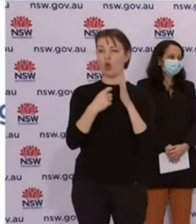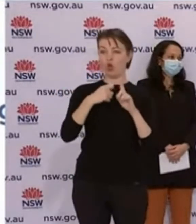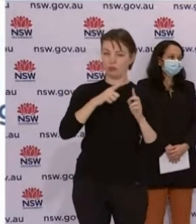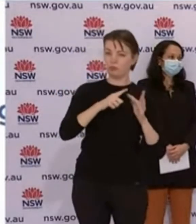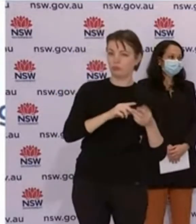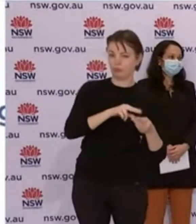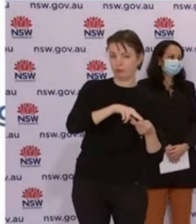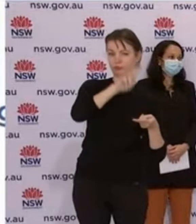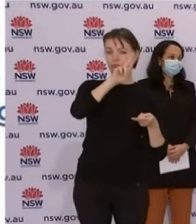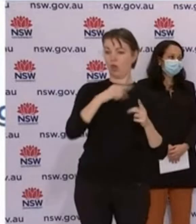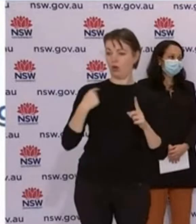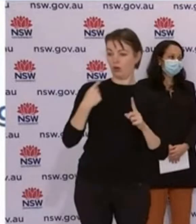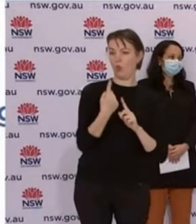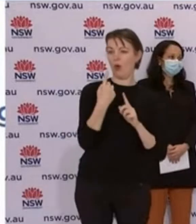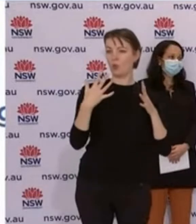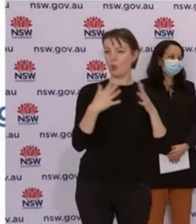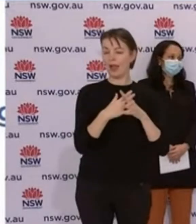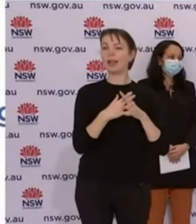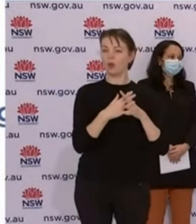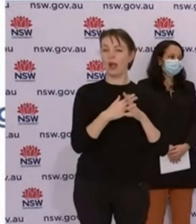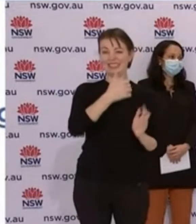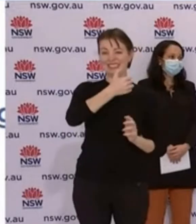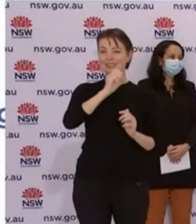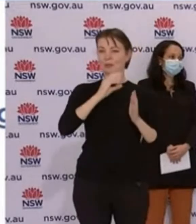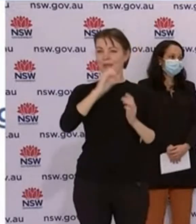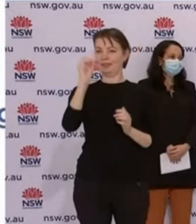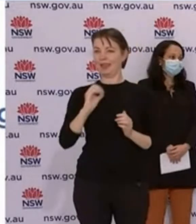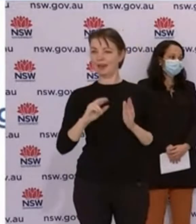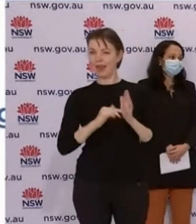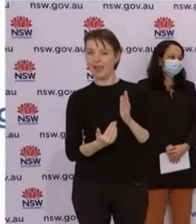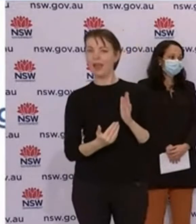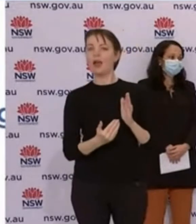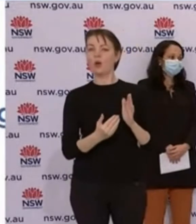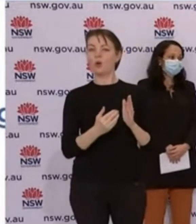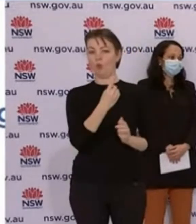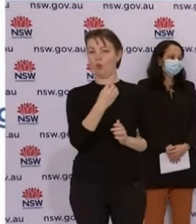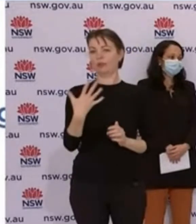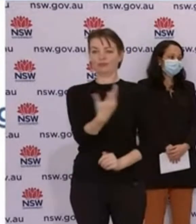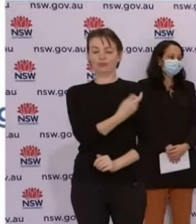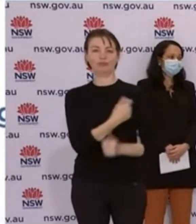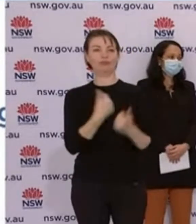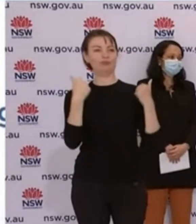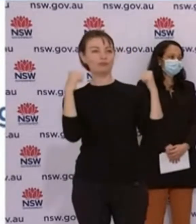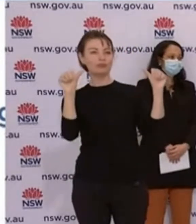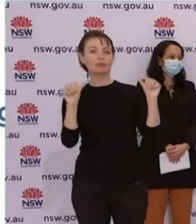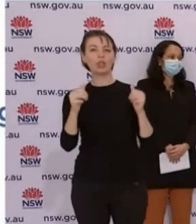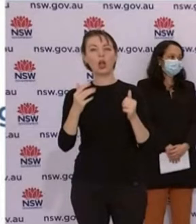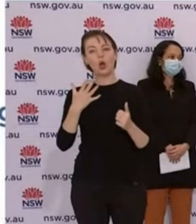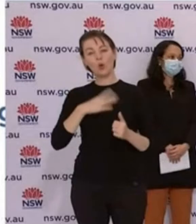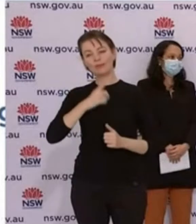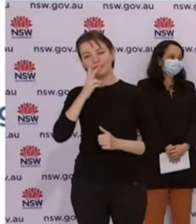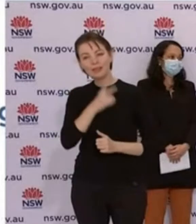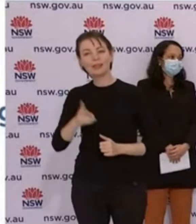there in under a week, from 36% single dose to 60%. Again, to everybody, the message is that we need to get vaccinated.